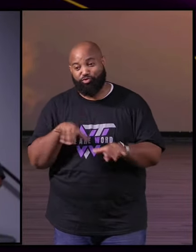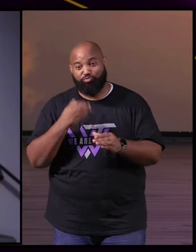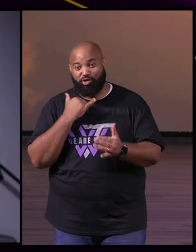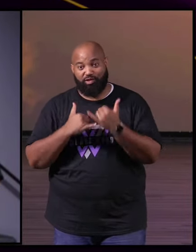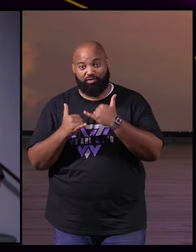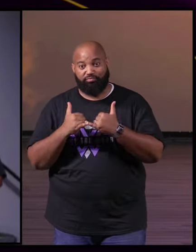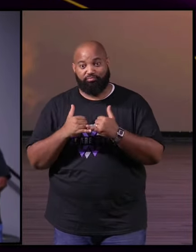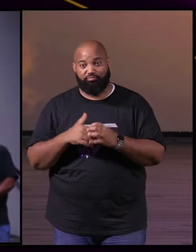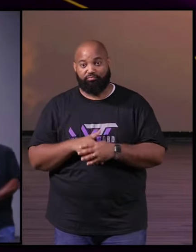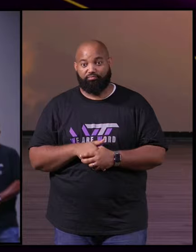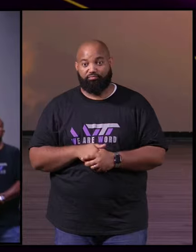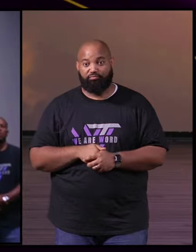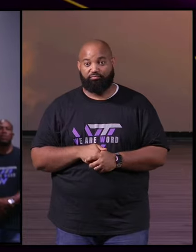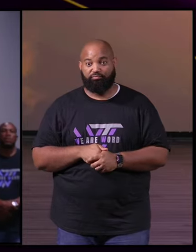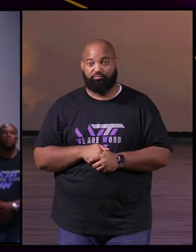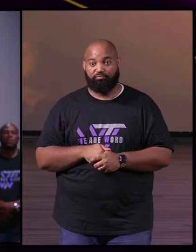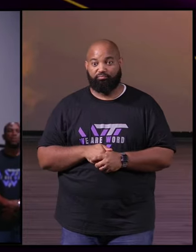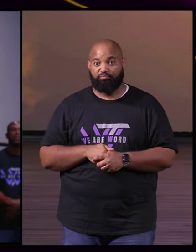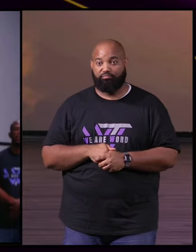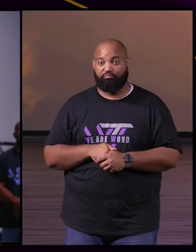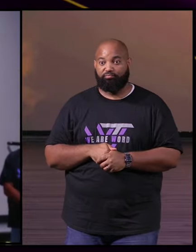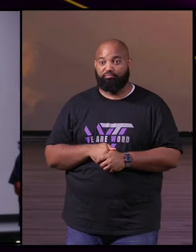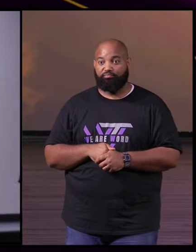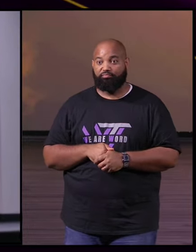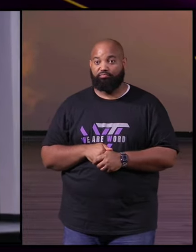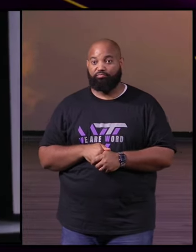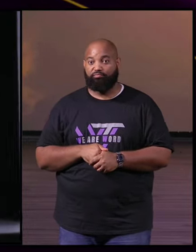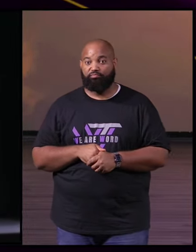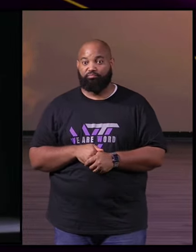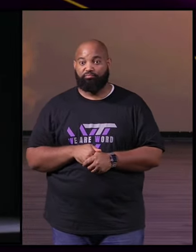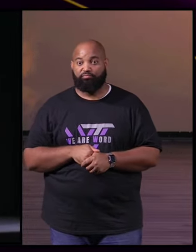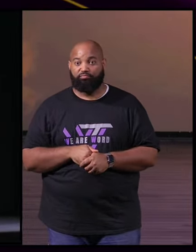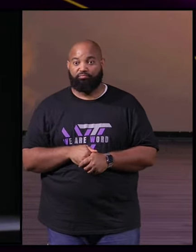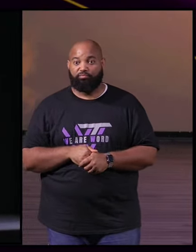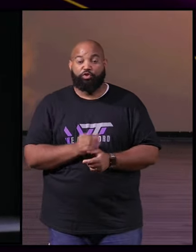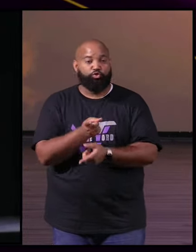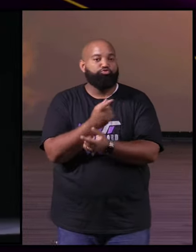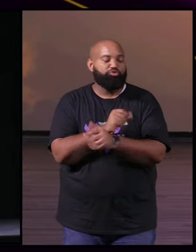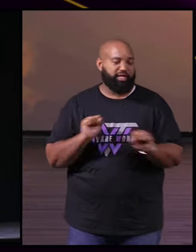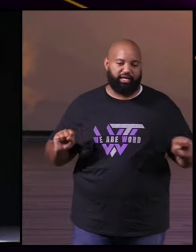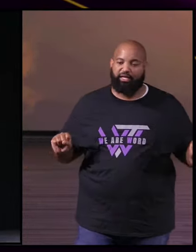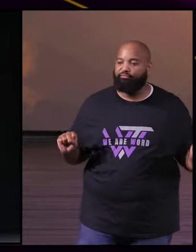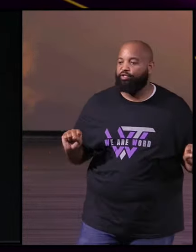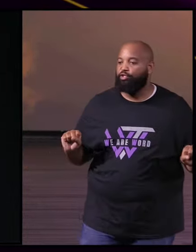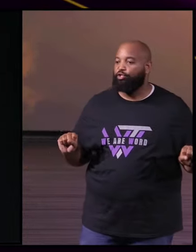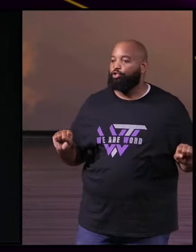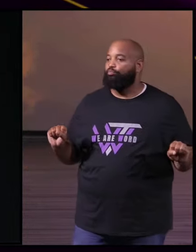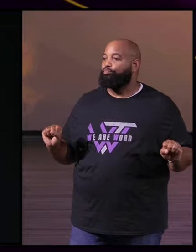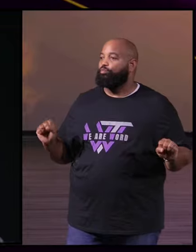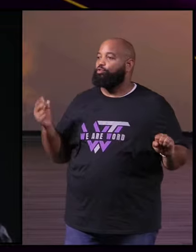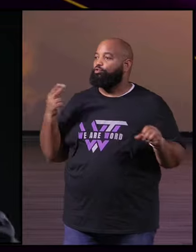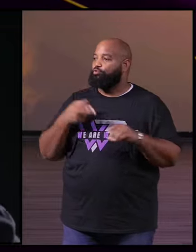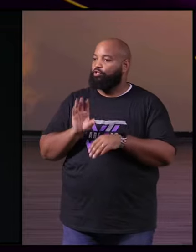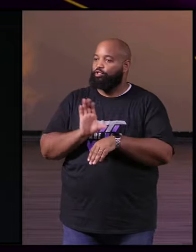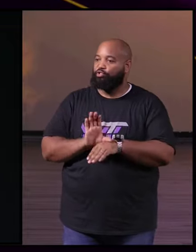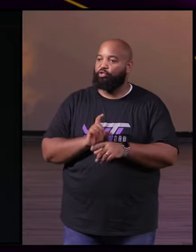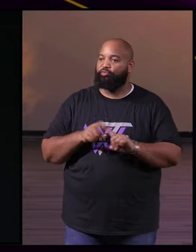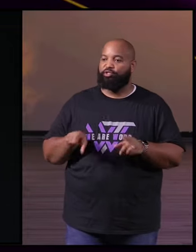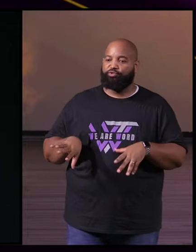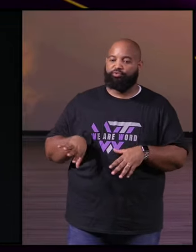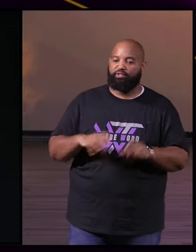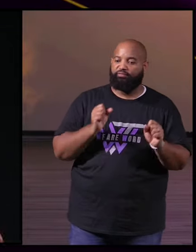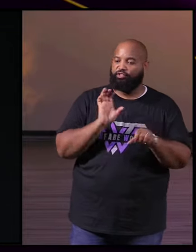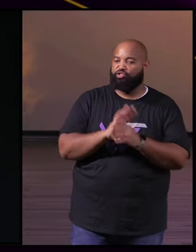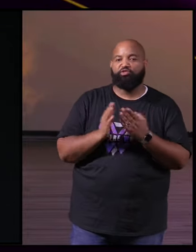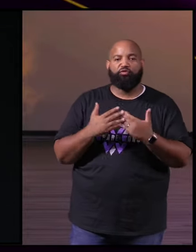Even Abram. So the second group of people I'm talking to, you've been saved, you've been a part of a church, but you left